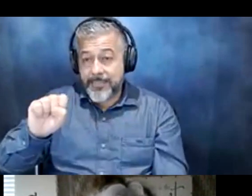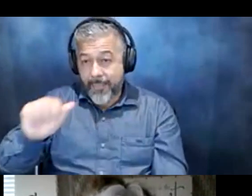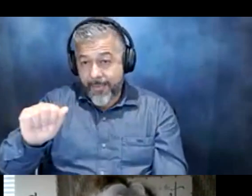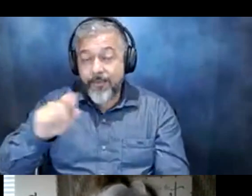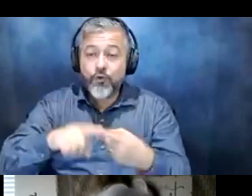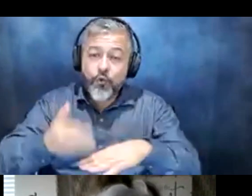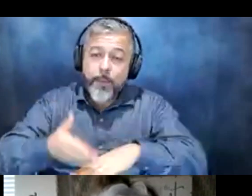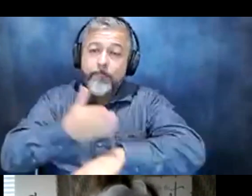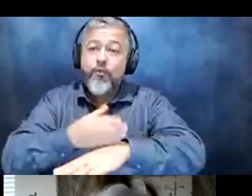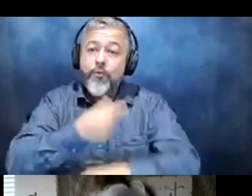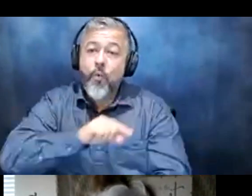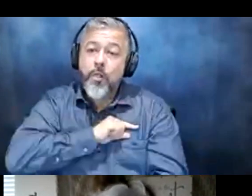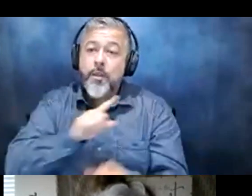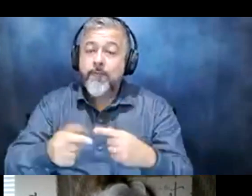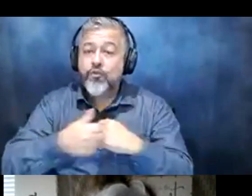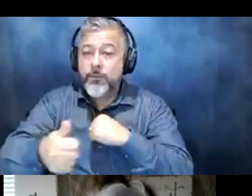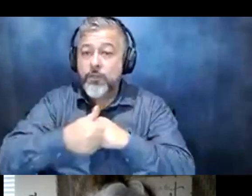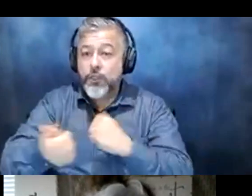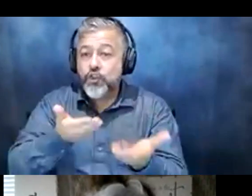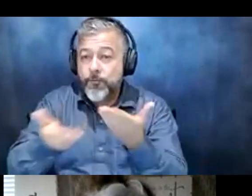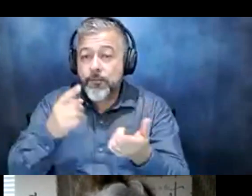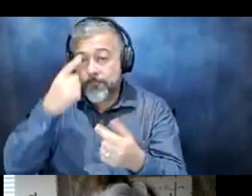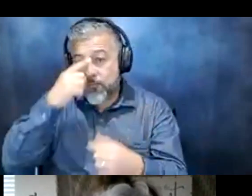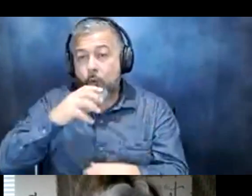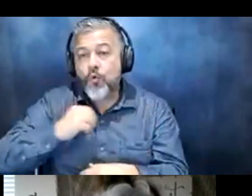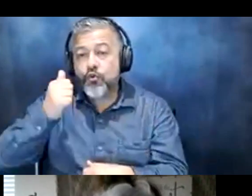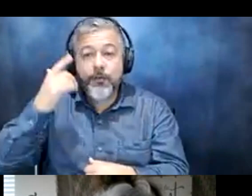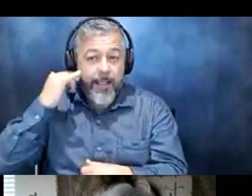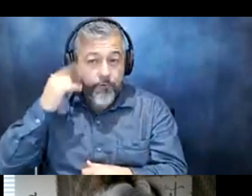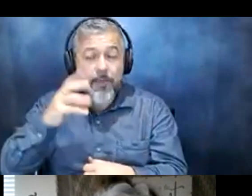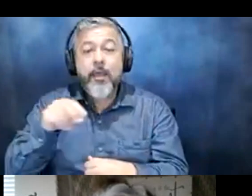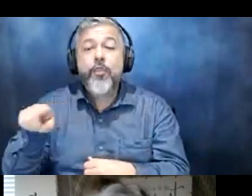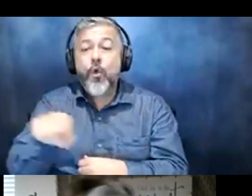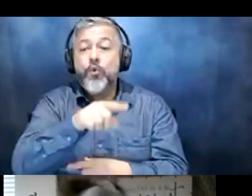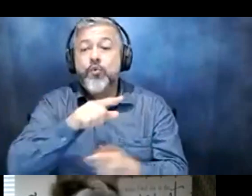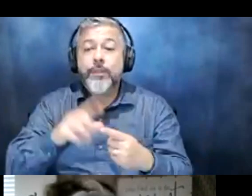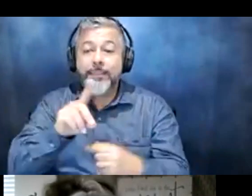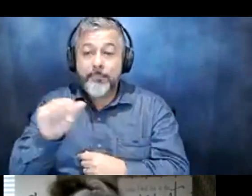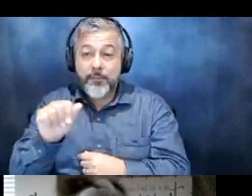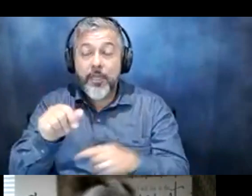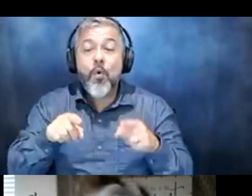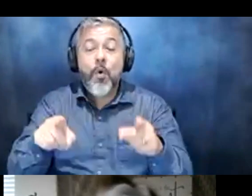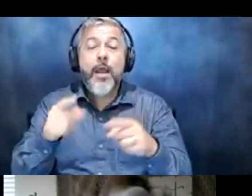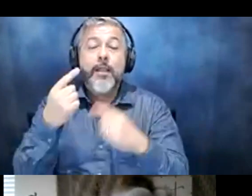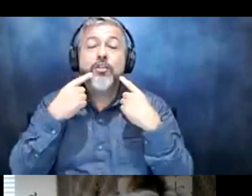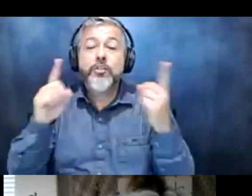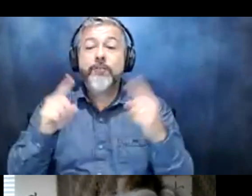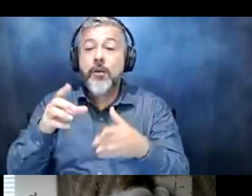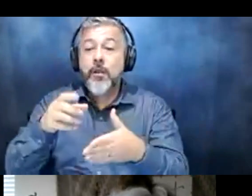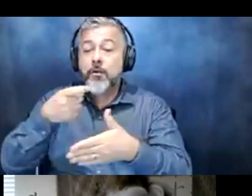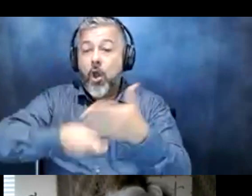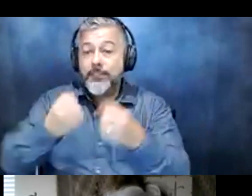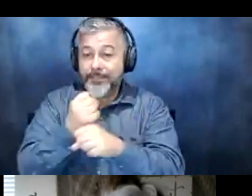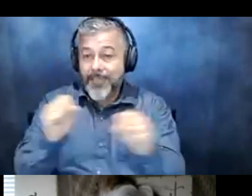improve the quality of transportation services to older Californians and those with disabilities while achieving cost savings, lowering